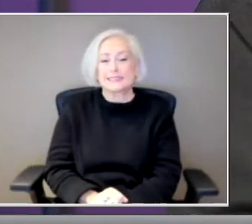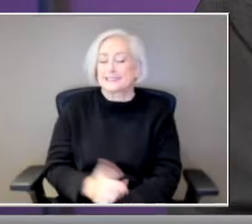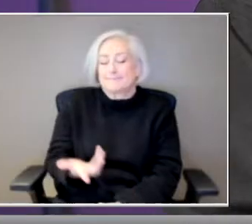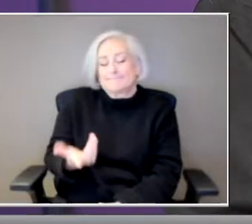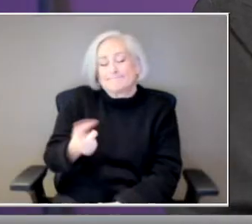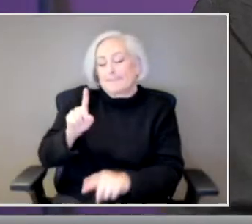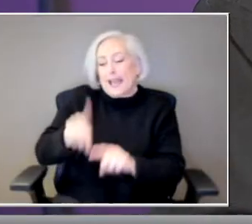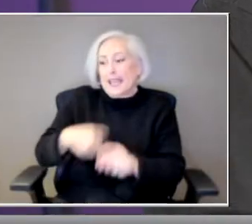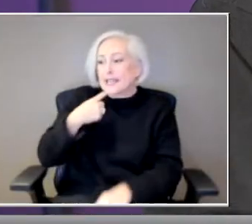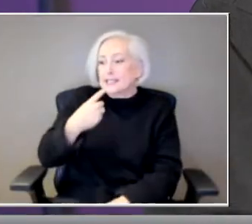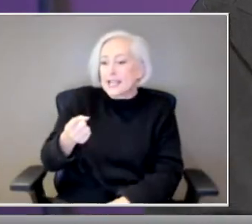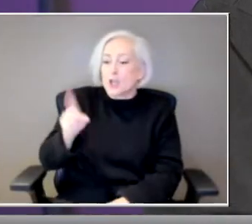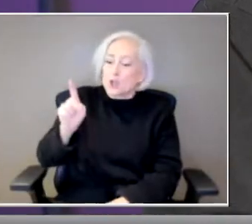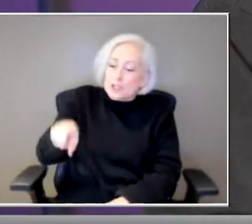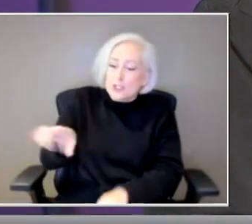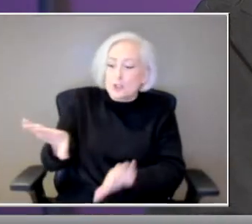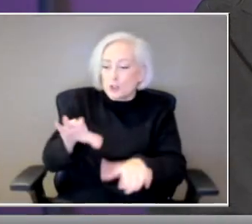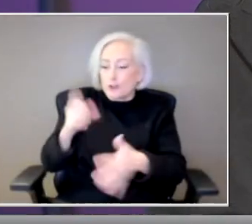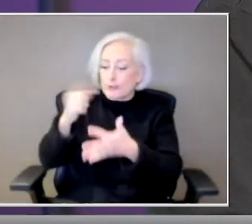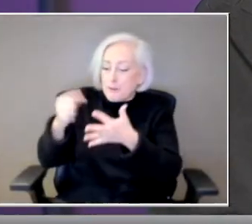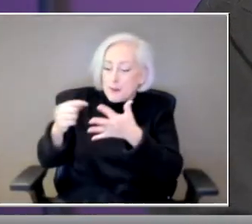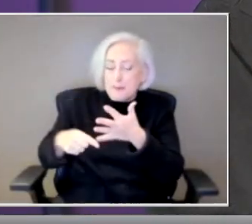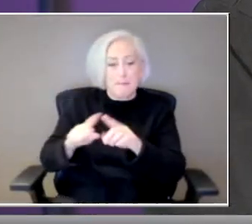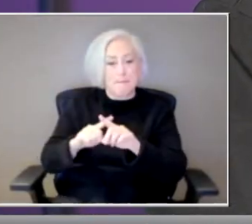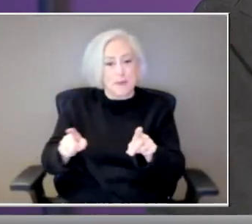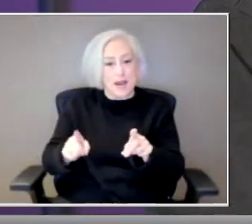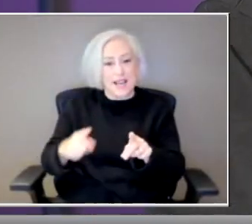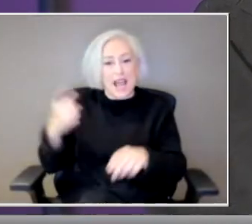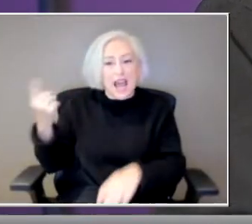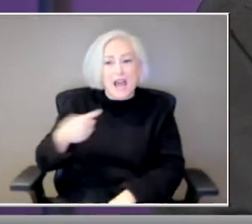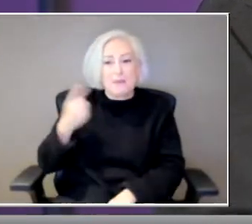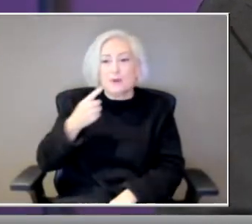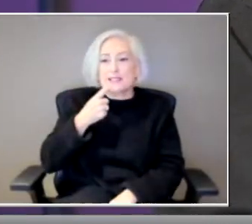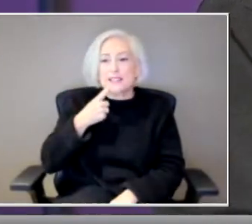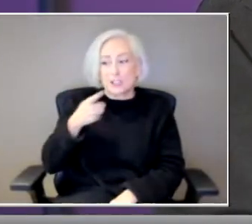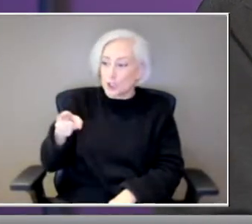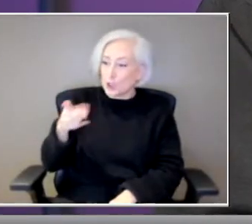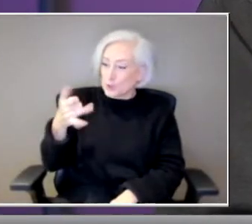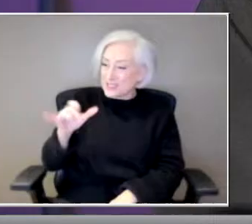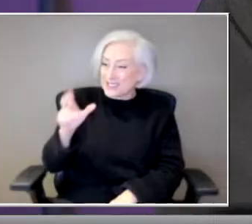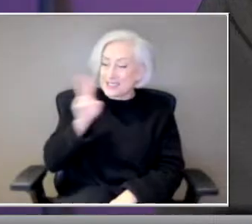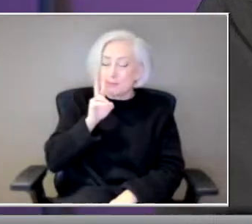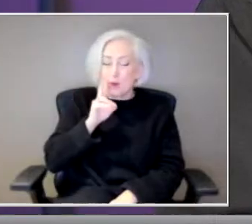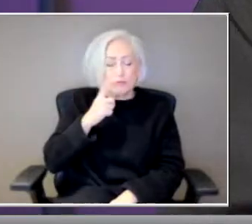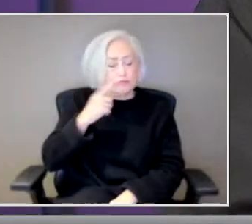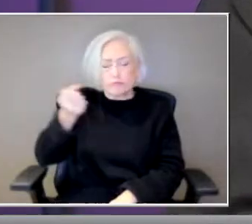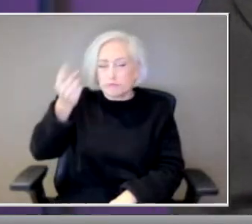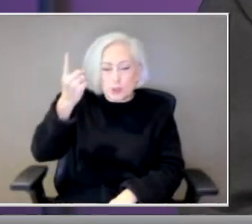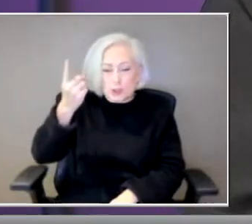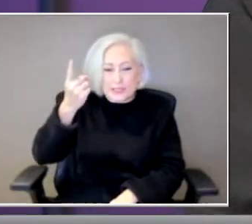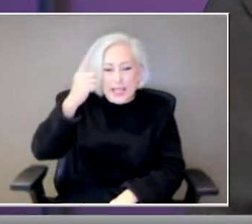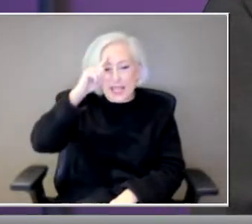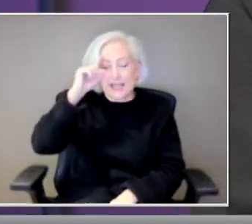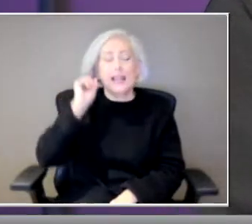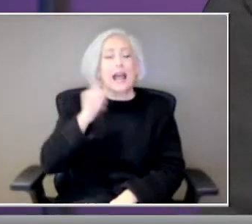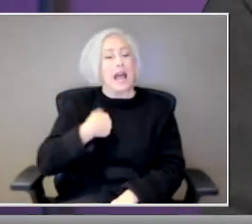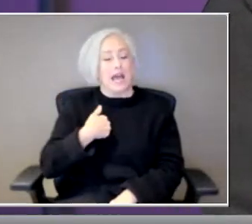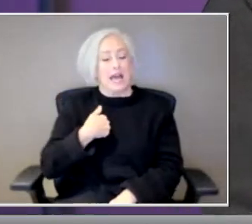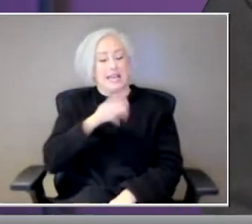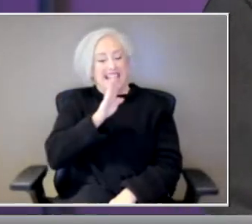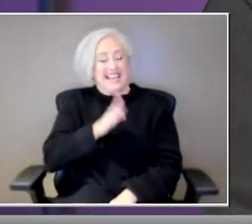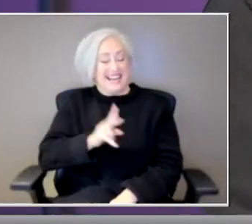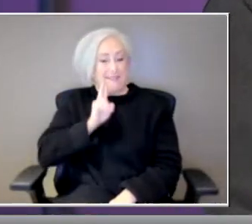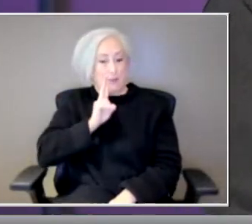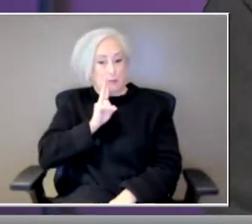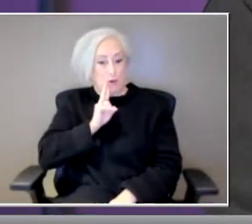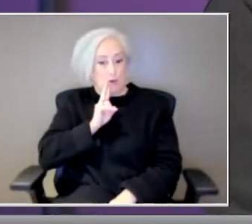his own life, but I do. I'm constantly, you know, you guys are still smoking. I don't understand it. I never smoked.